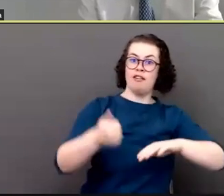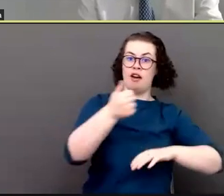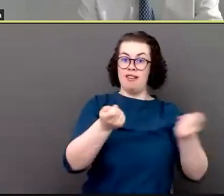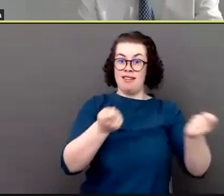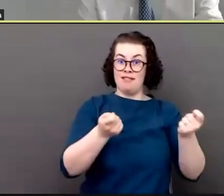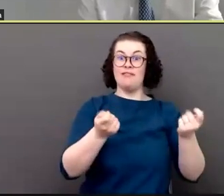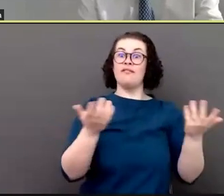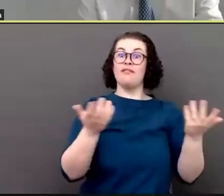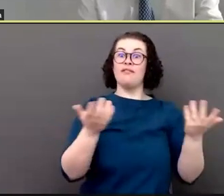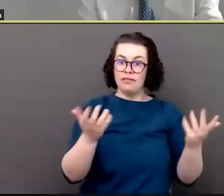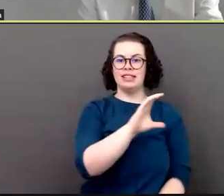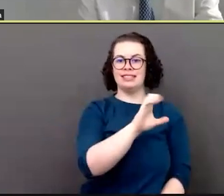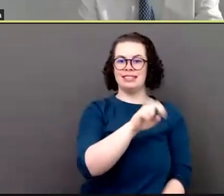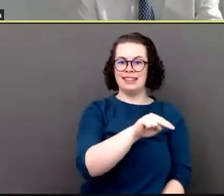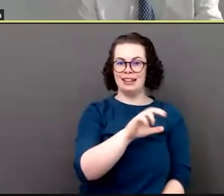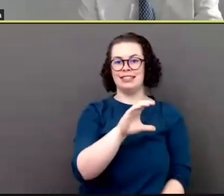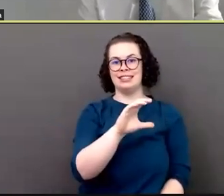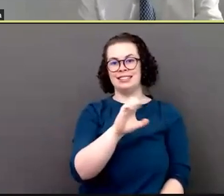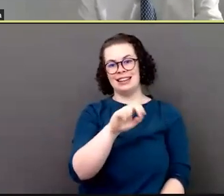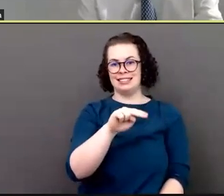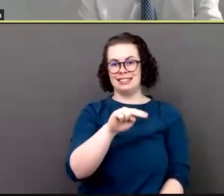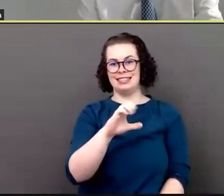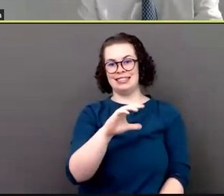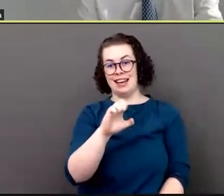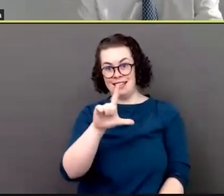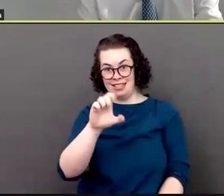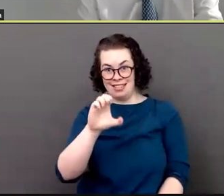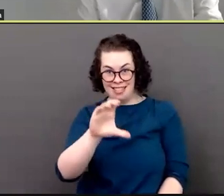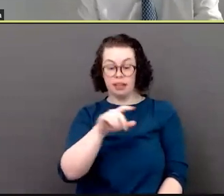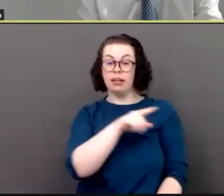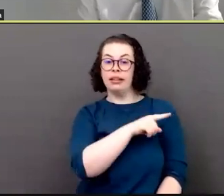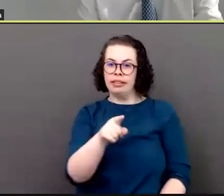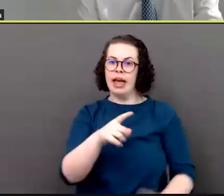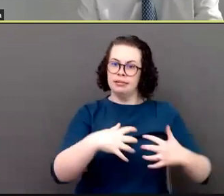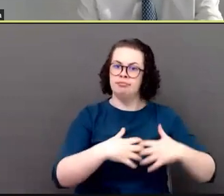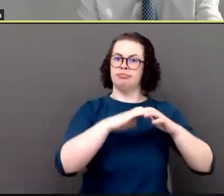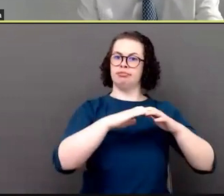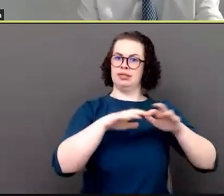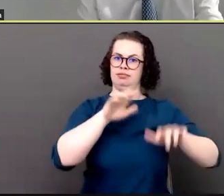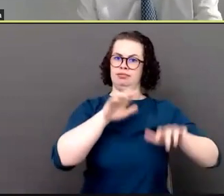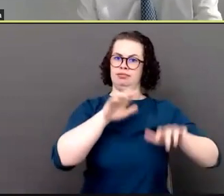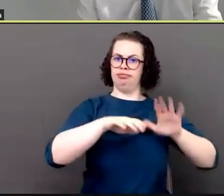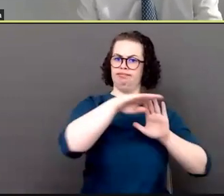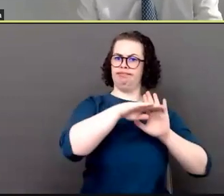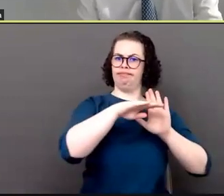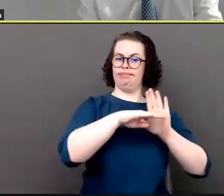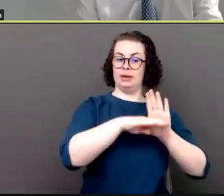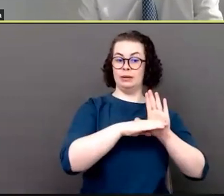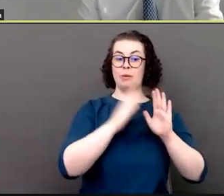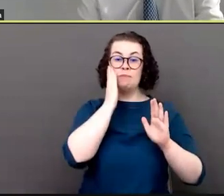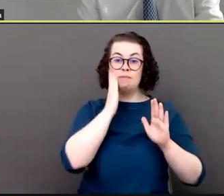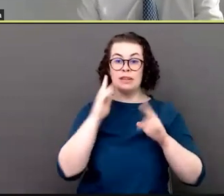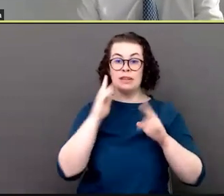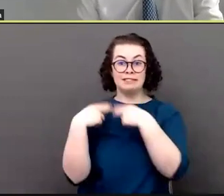to, number 11, the one that was responsible for the development of this standard. So, Jesus, please, the floor is